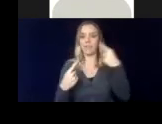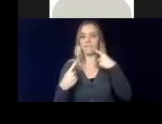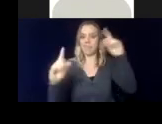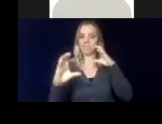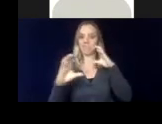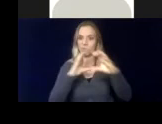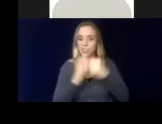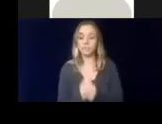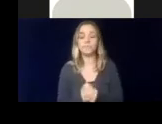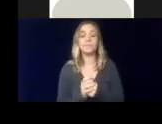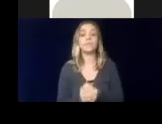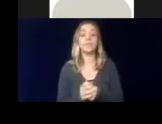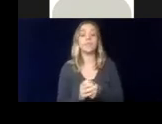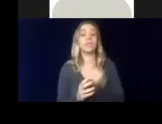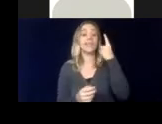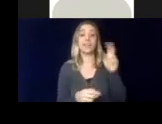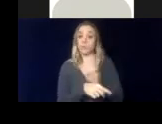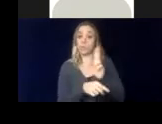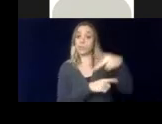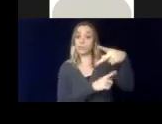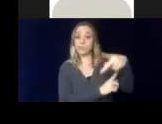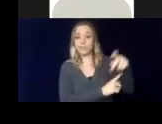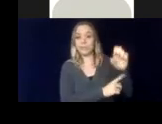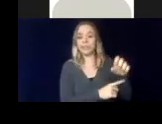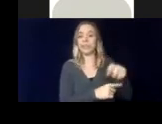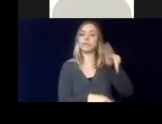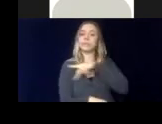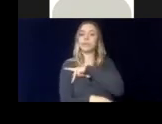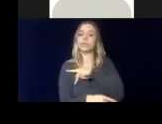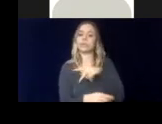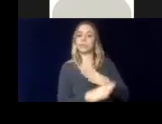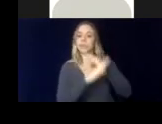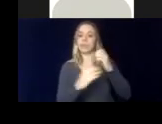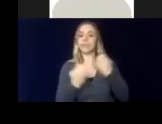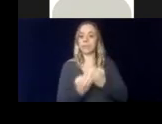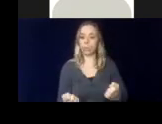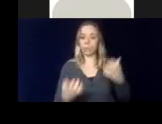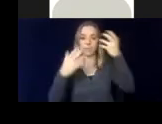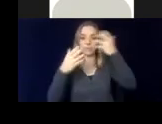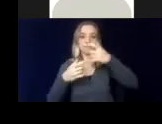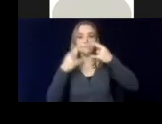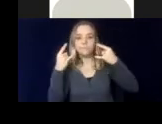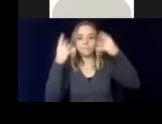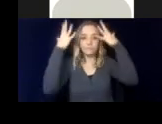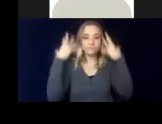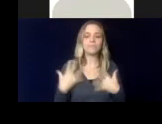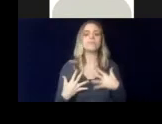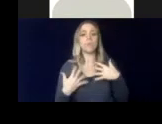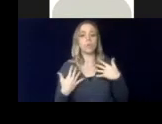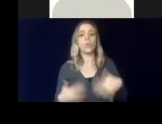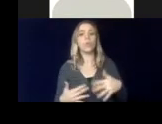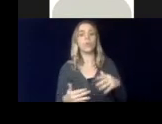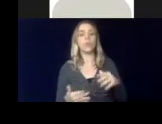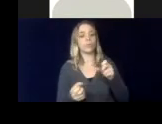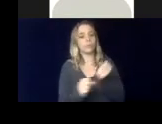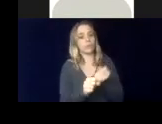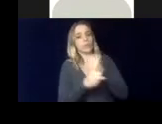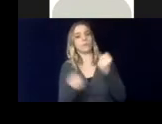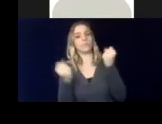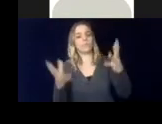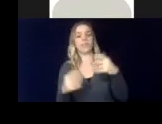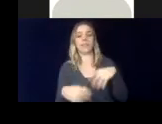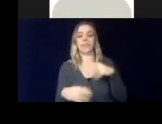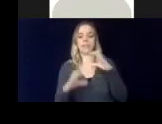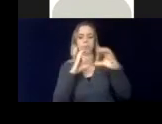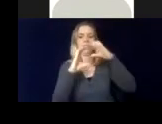of personal protective equipment and virtual care for everyone created a lot of communication challenges. And it's important to recognize